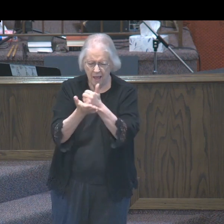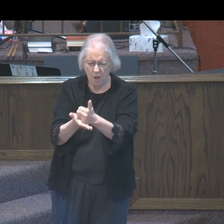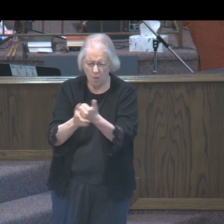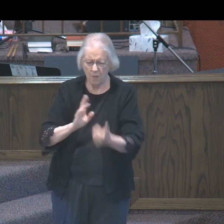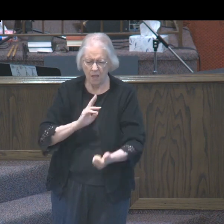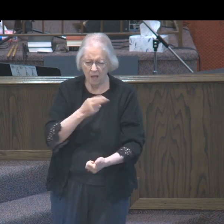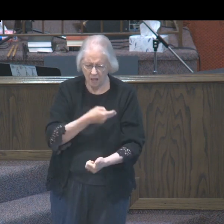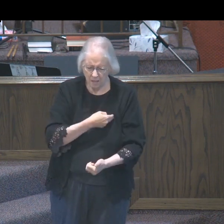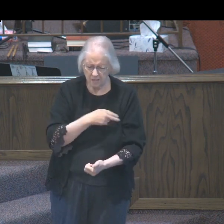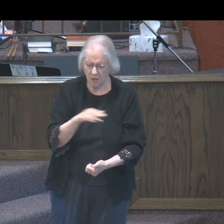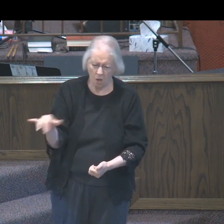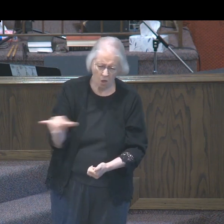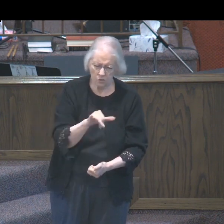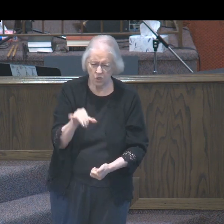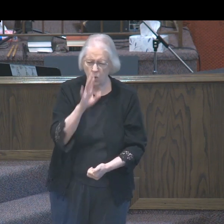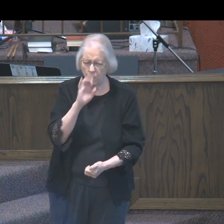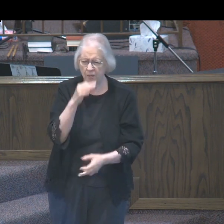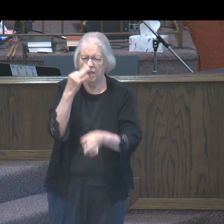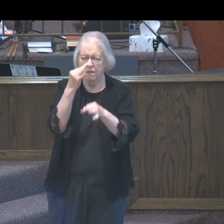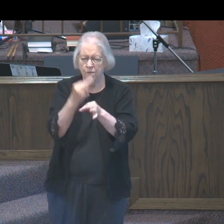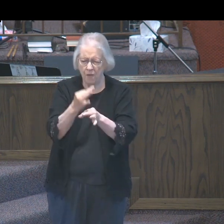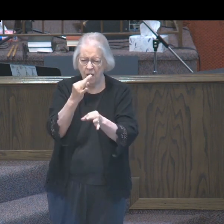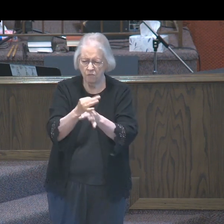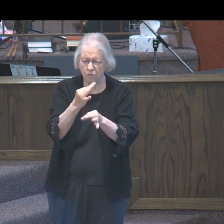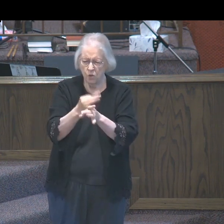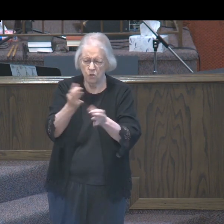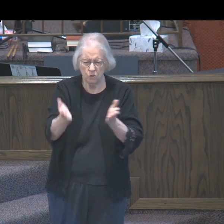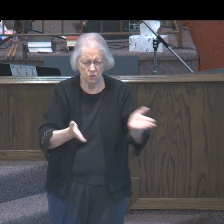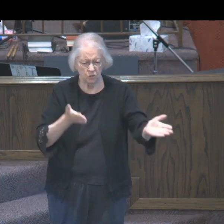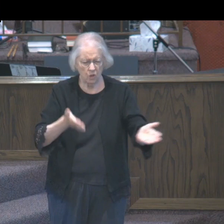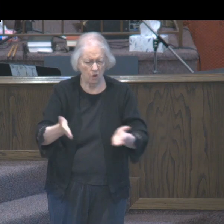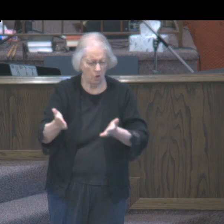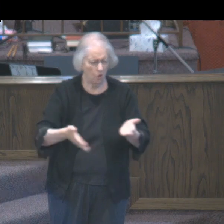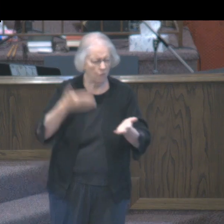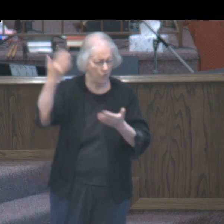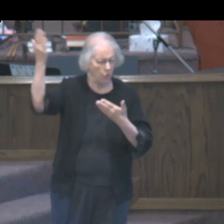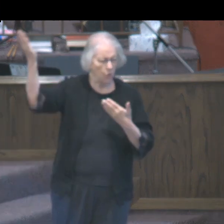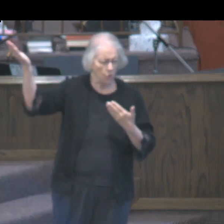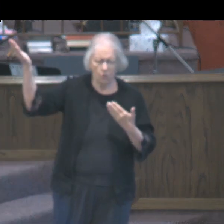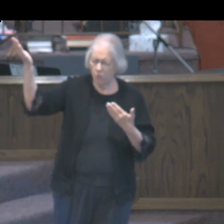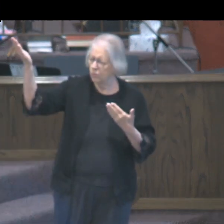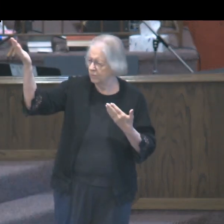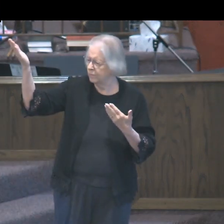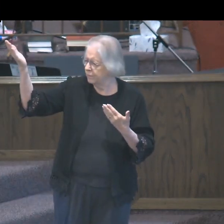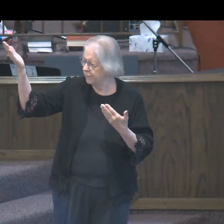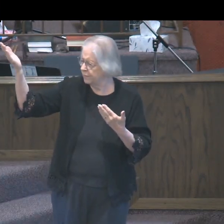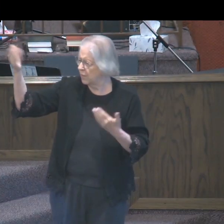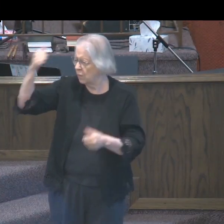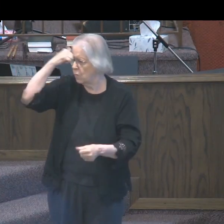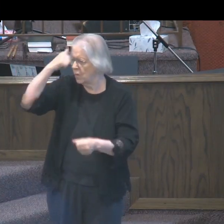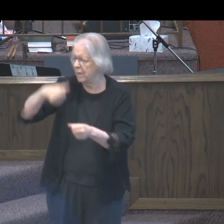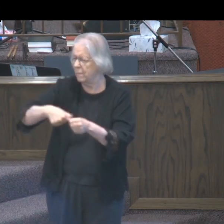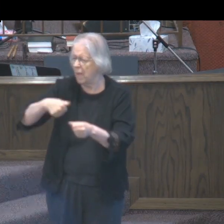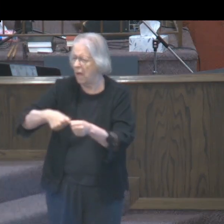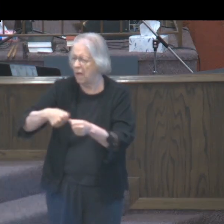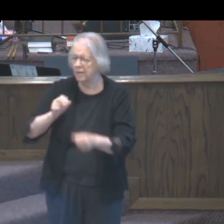to rely upon you. Lord, help us to realize that you have provided everything that we need. Lord,